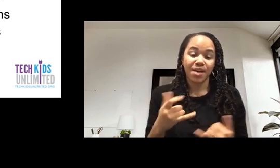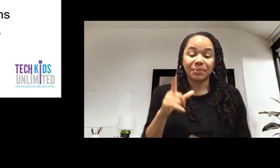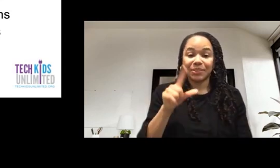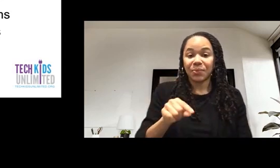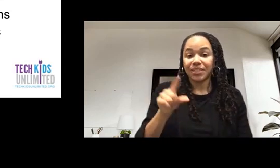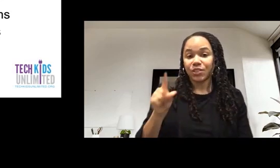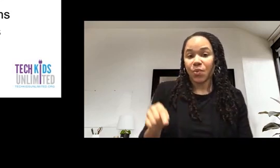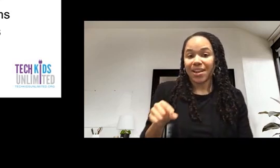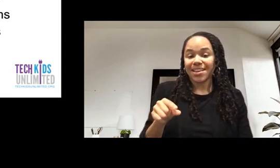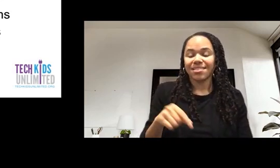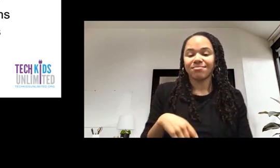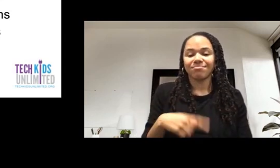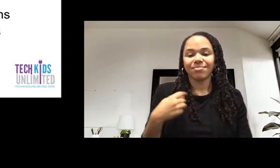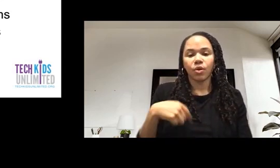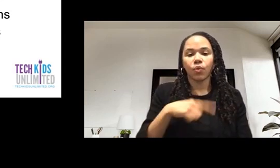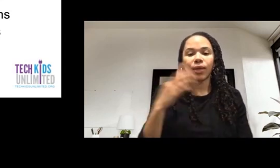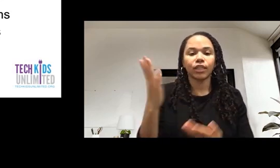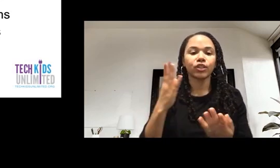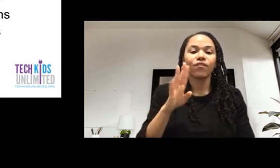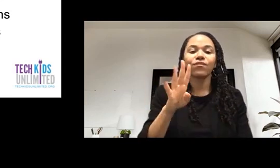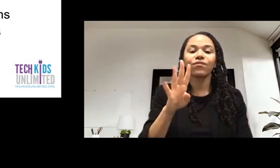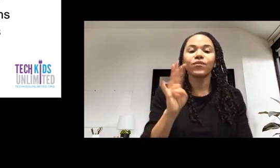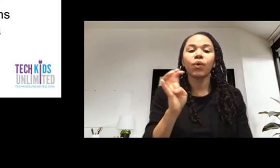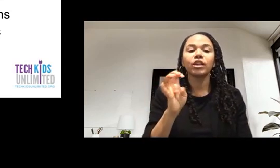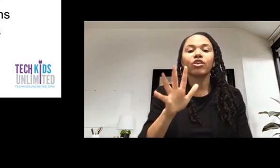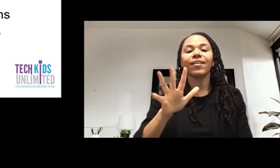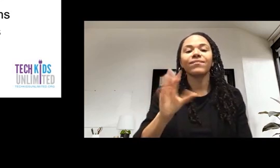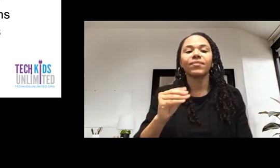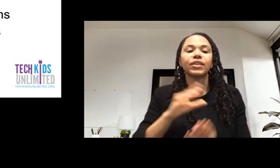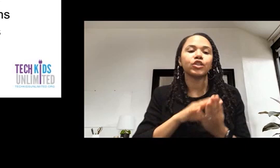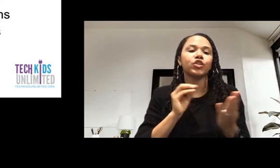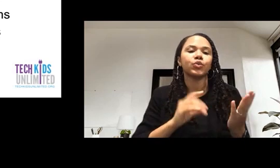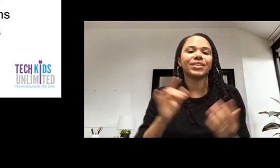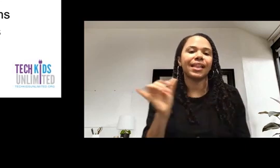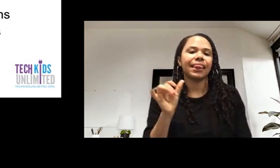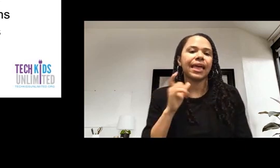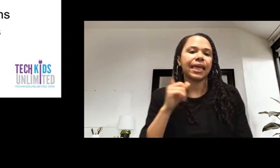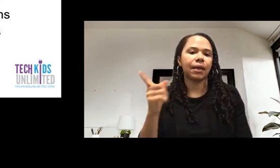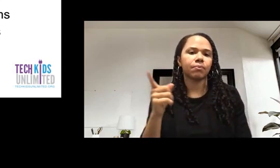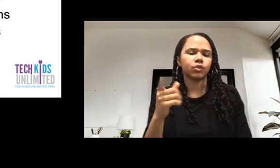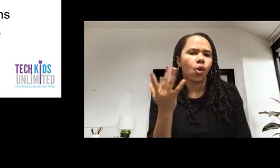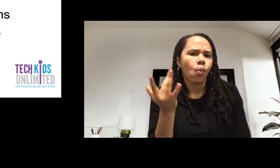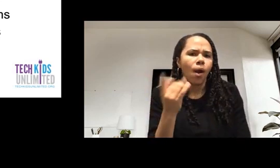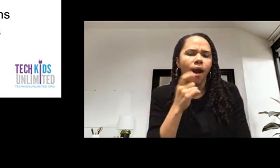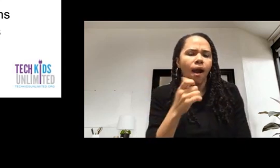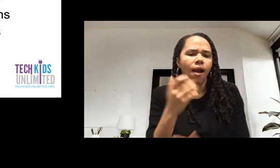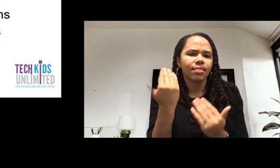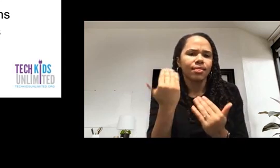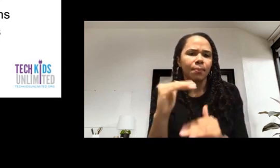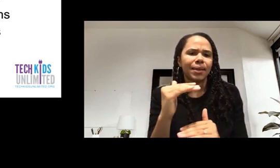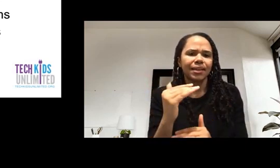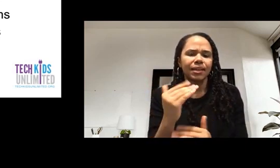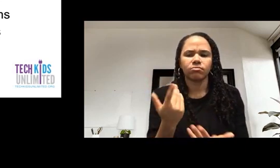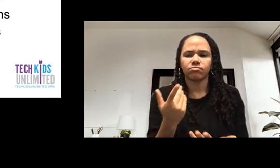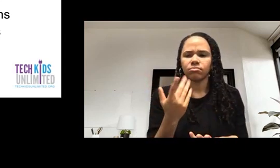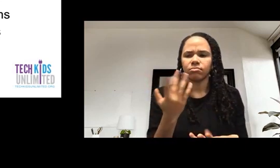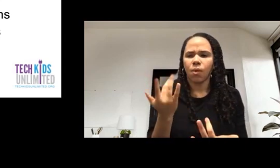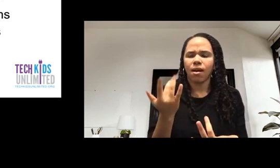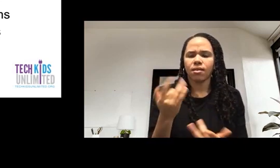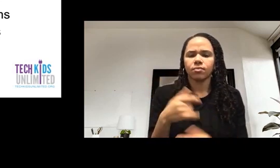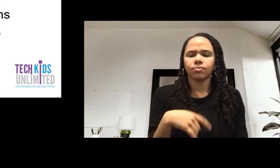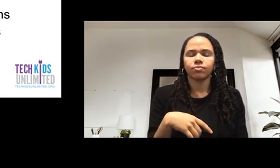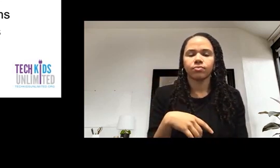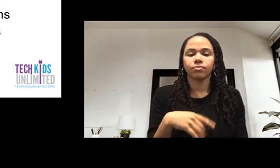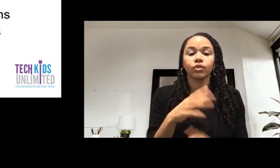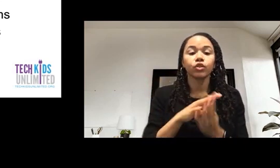2020, we now serve 450 students like him. So why unlimited? People often say that to me, and it's because students with